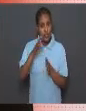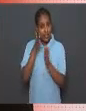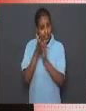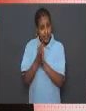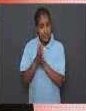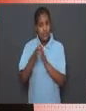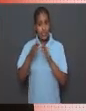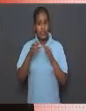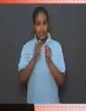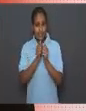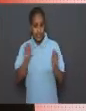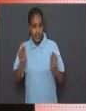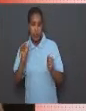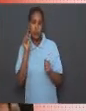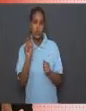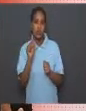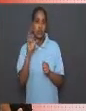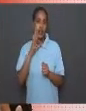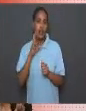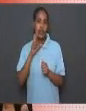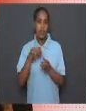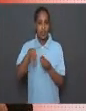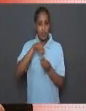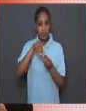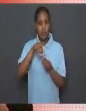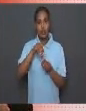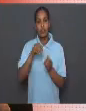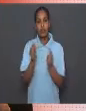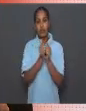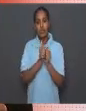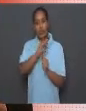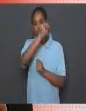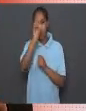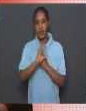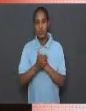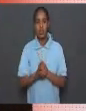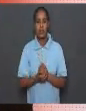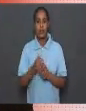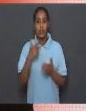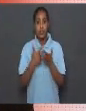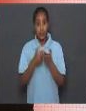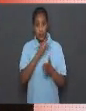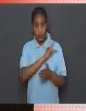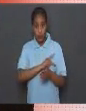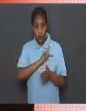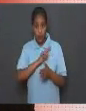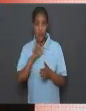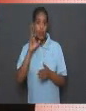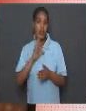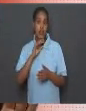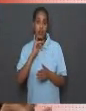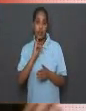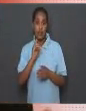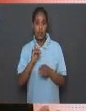a stretched piece of rubber increases with temperature. This property of rubber